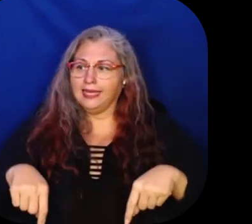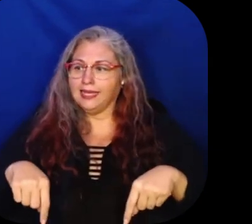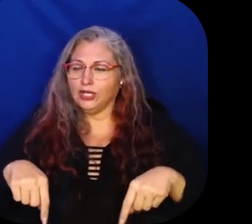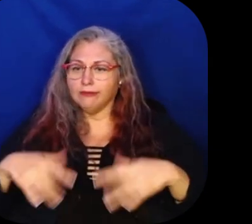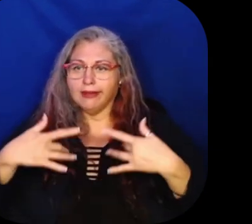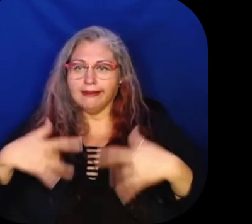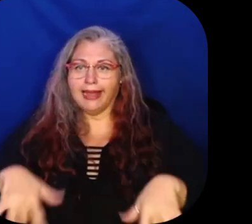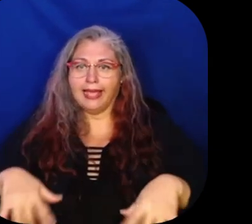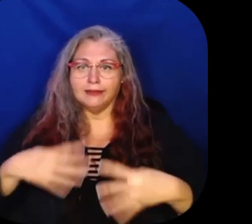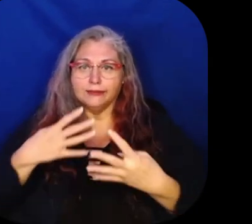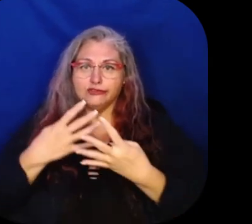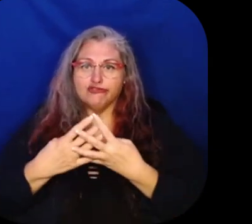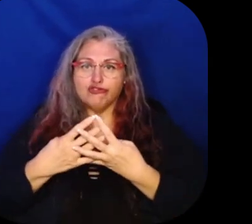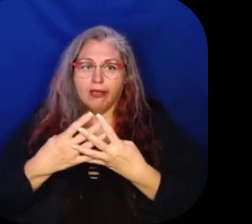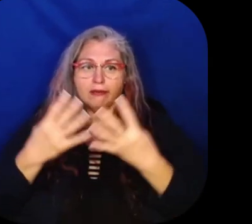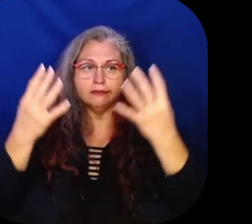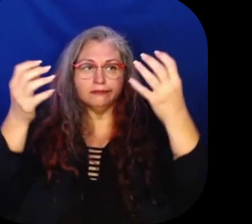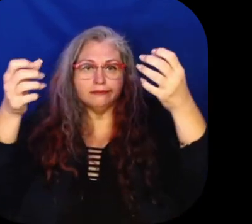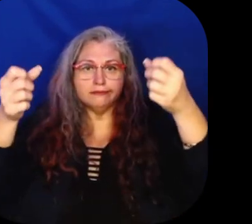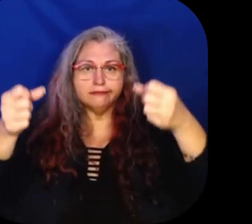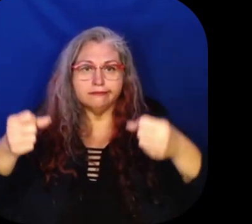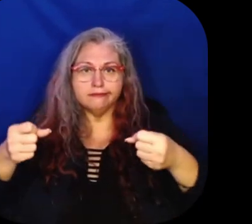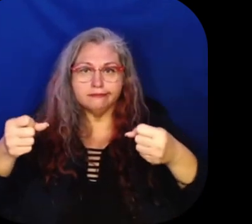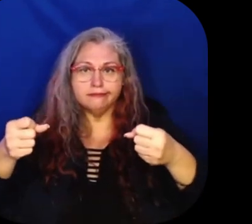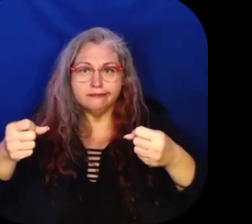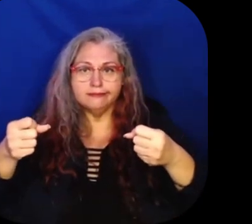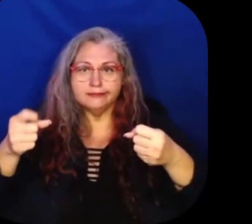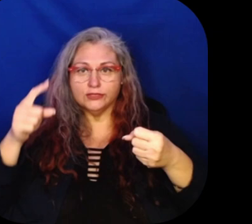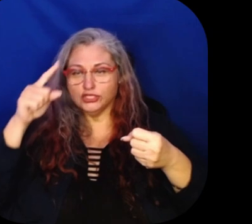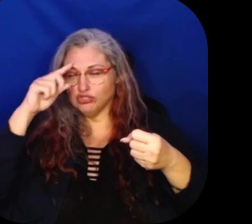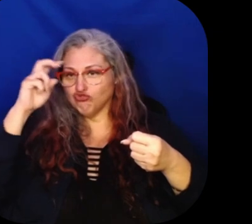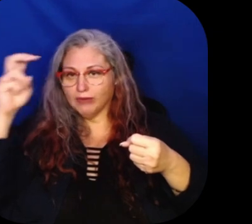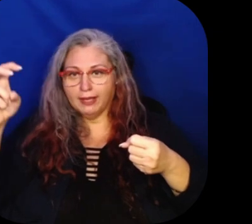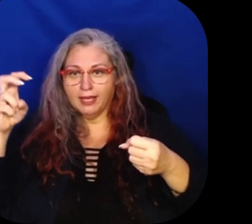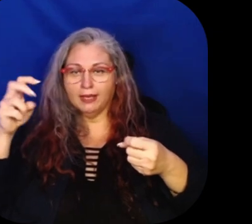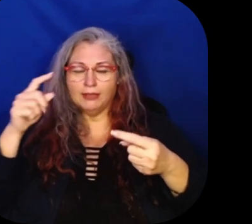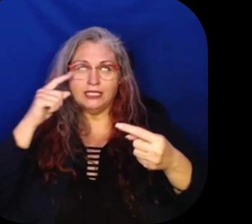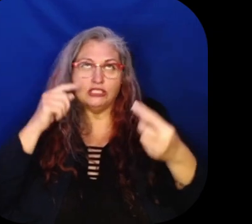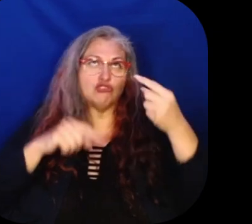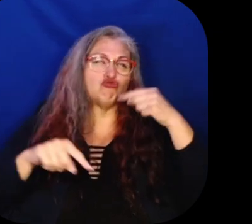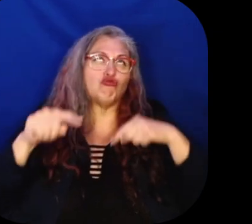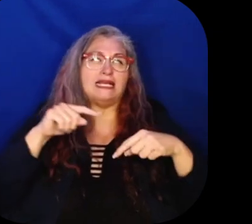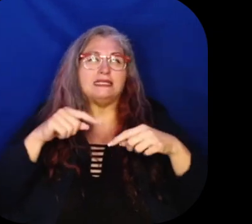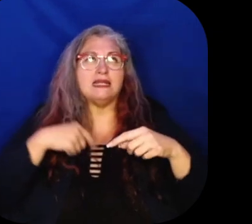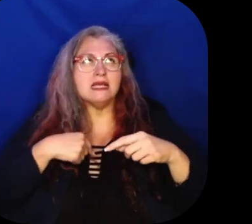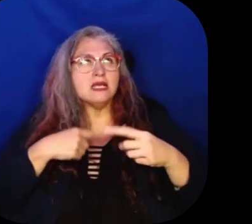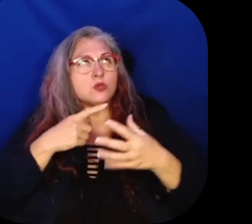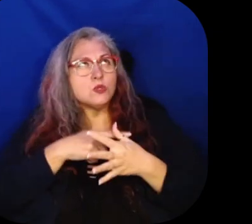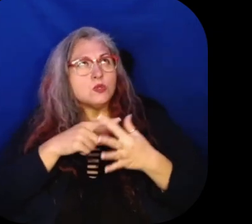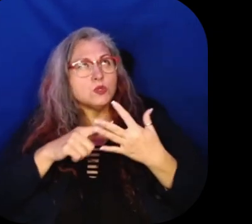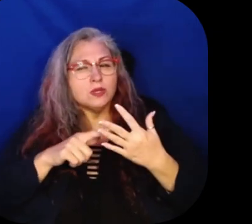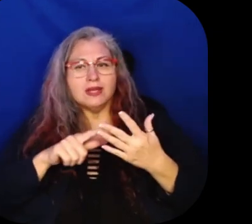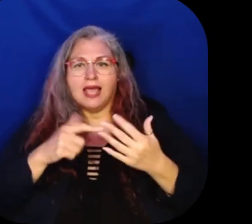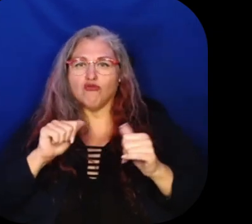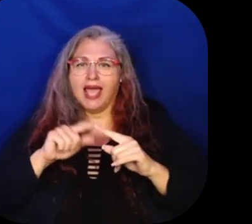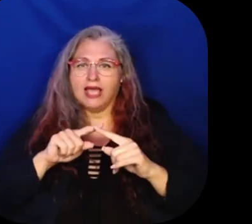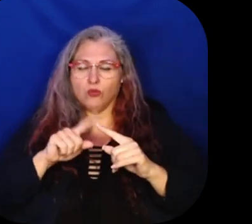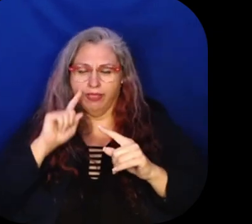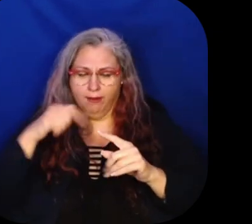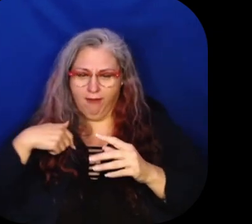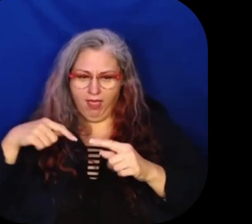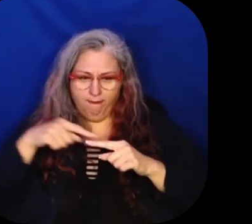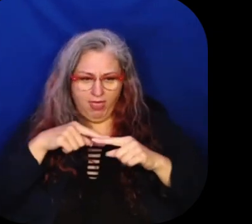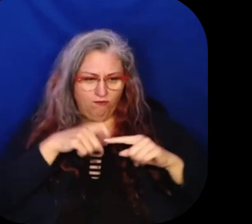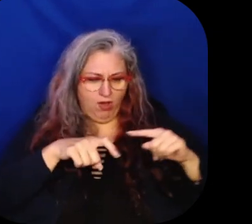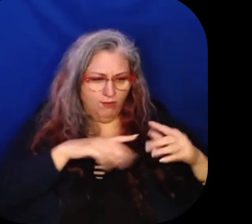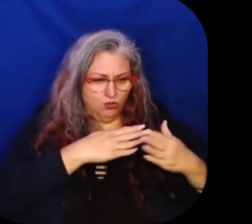jail cell, tripping, tracing back my steps. Chart the path I took from reaching to